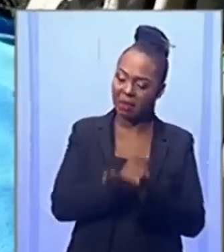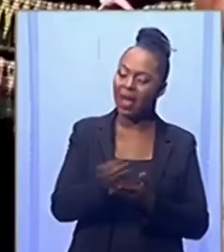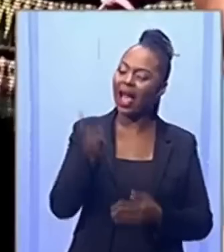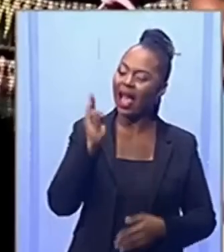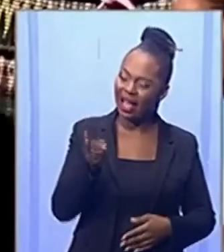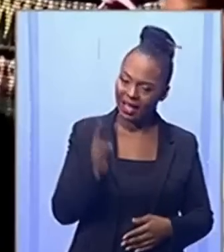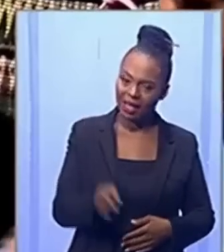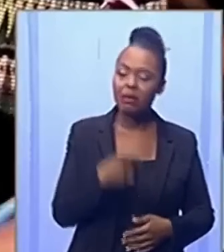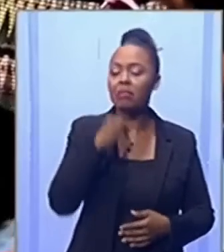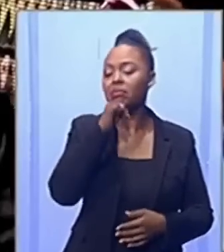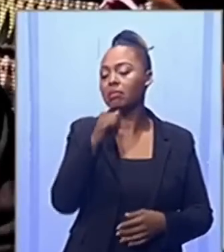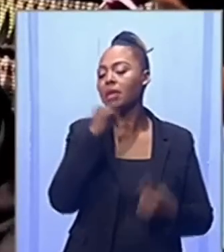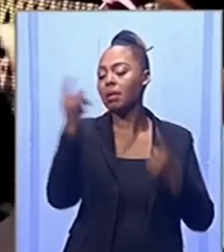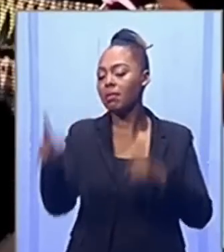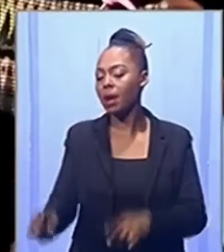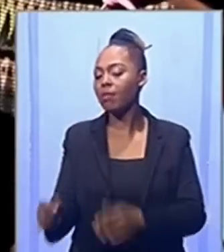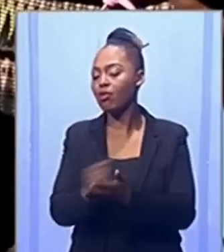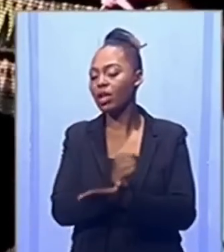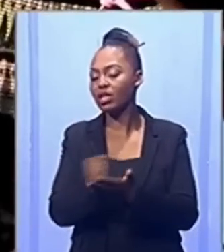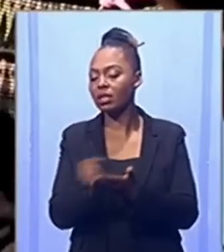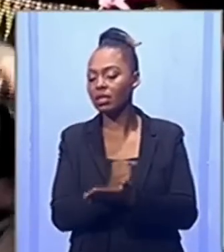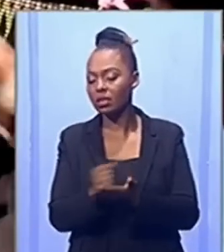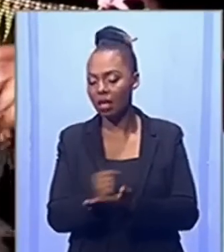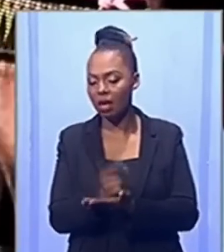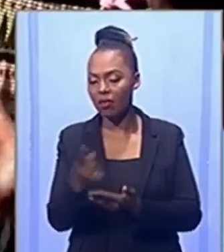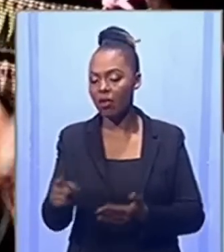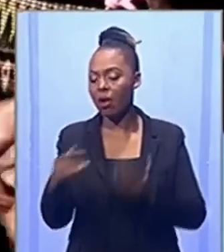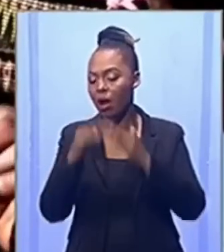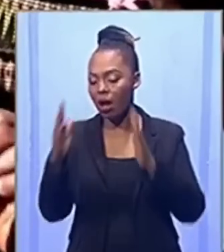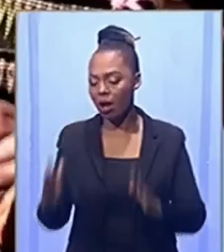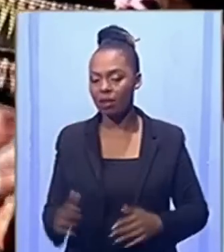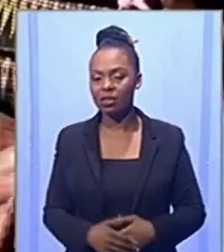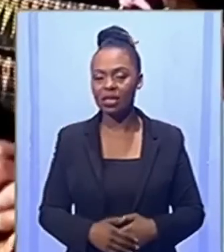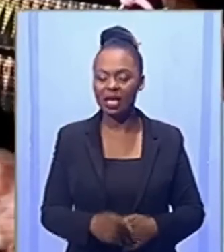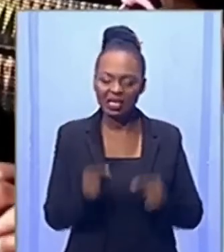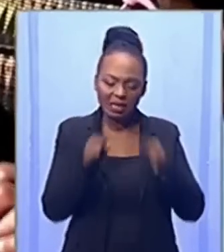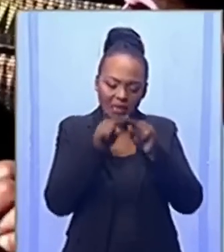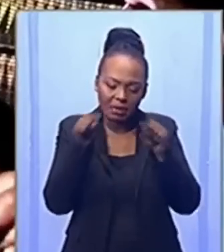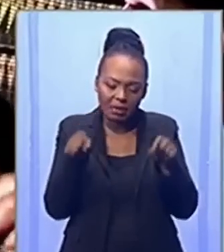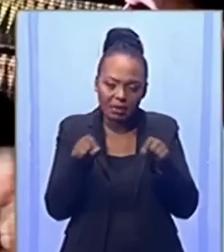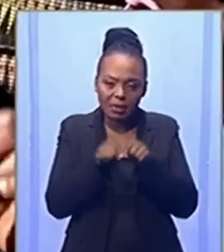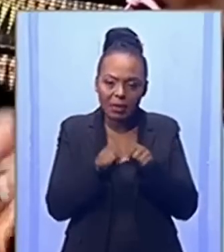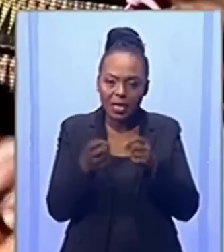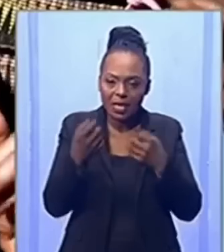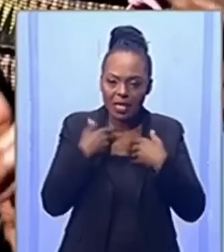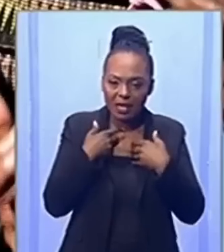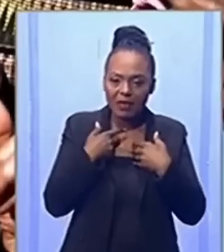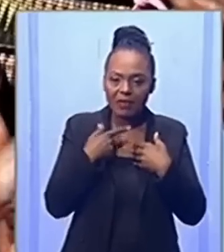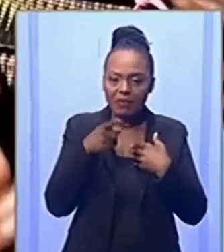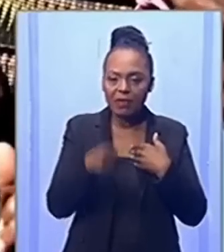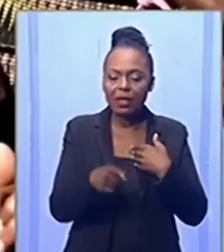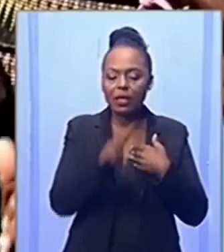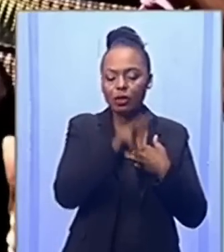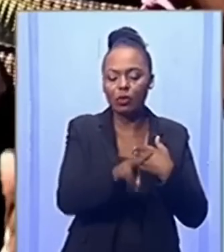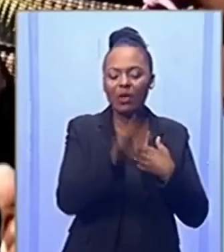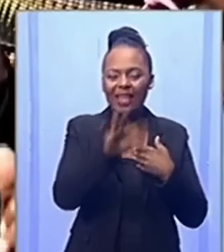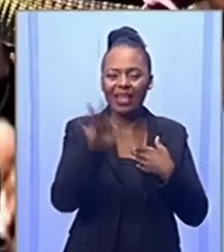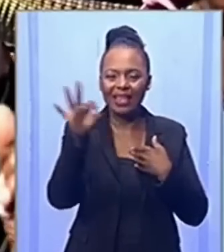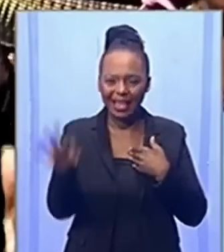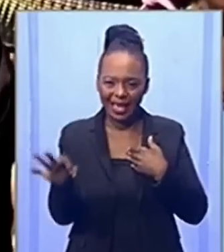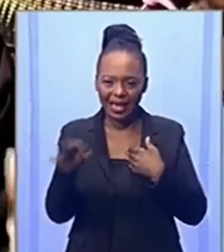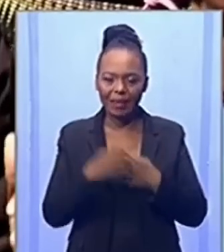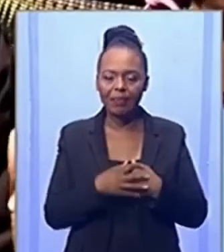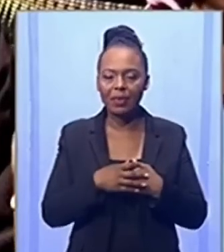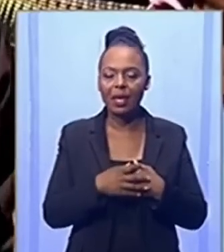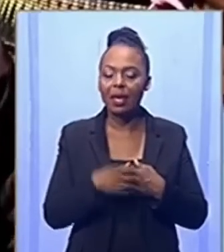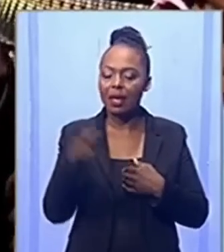tlo ngodisa mo ha ka tlo ngodisa slipnyana sala mphile sona ne le 033